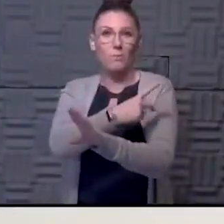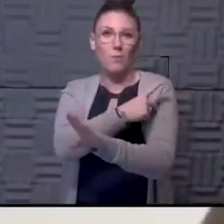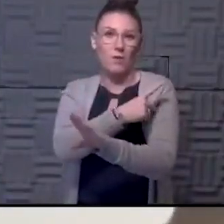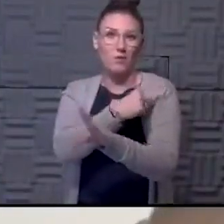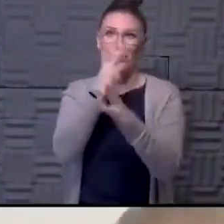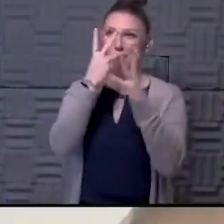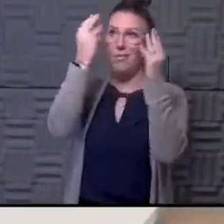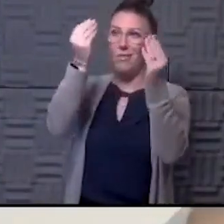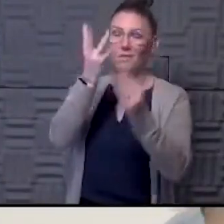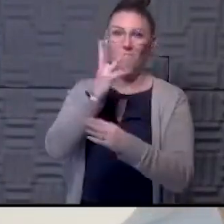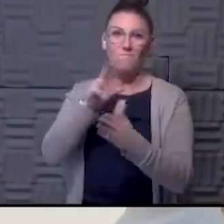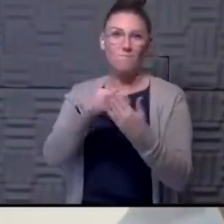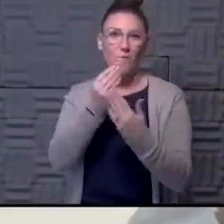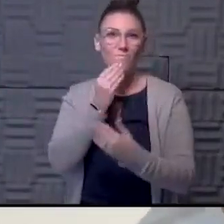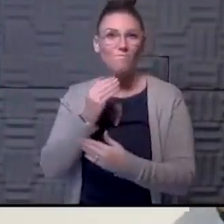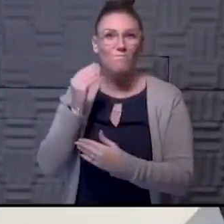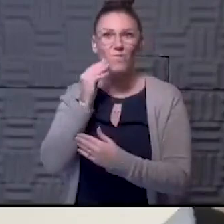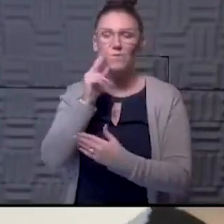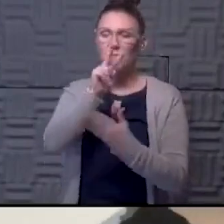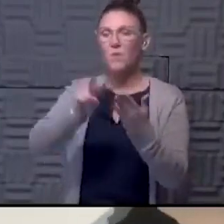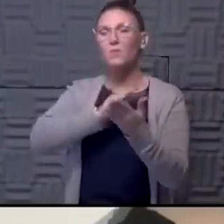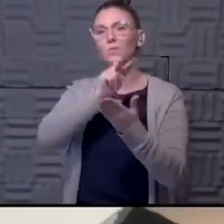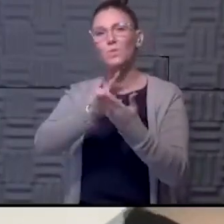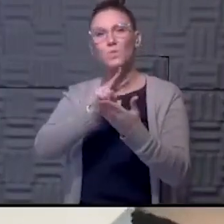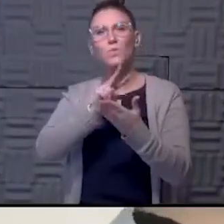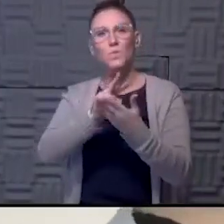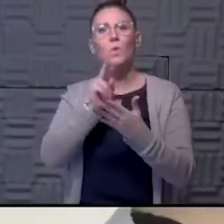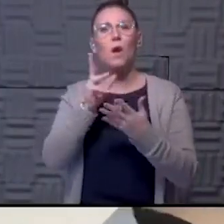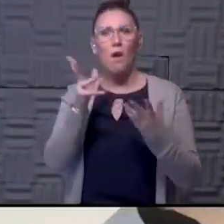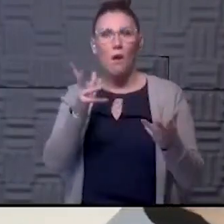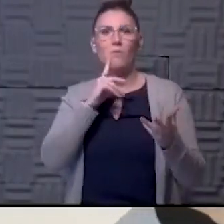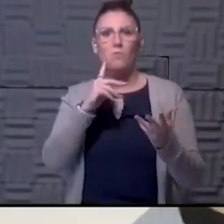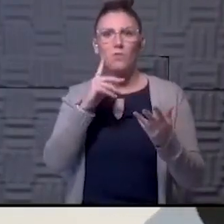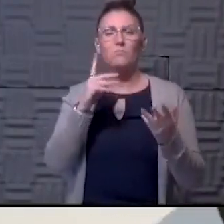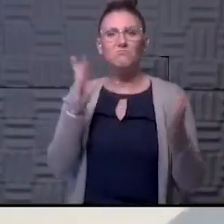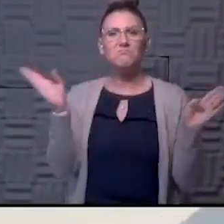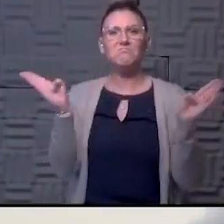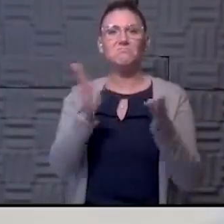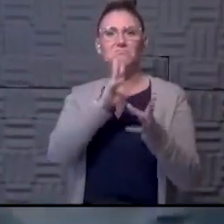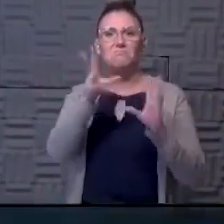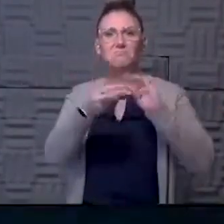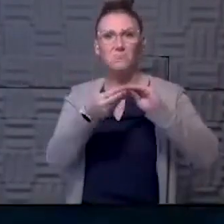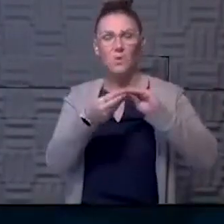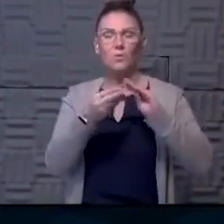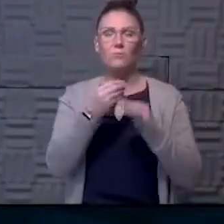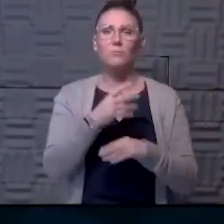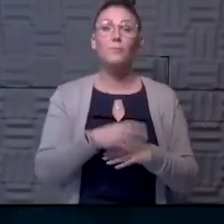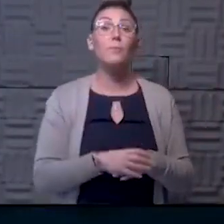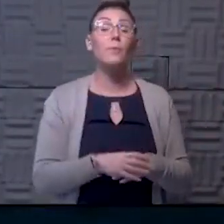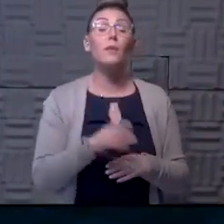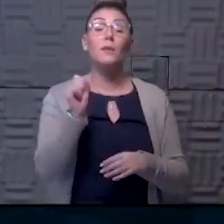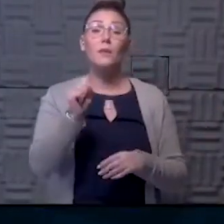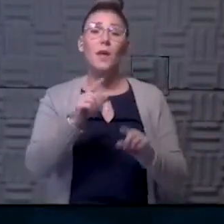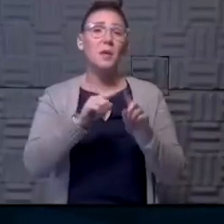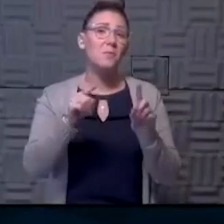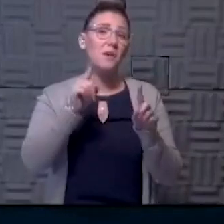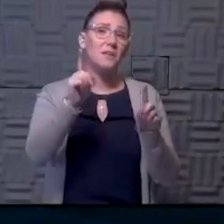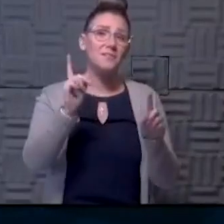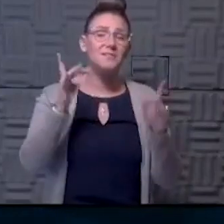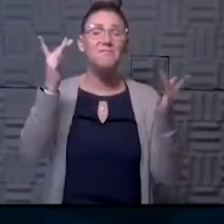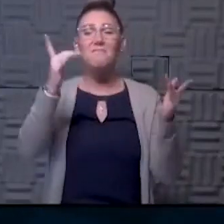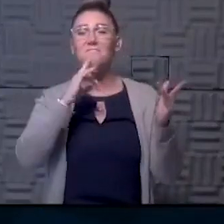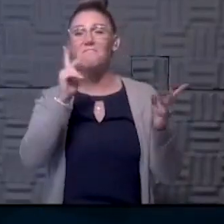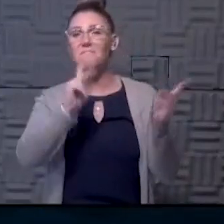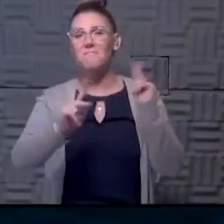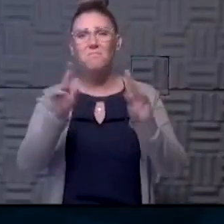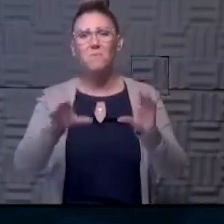go home. So it's about a 2-hour visit with us at the infusion center. Yeah. So, but I know you guys keep it light. People do a great